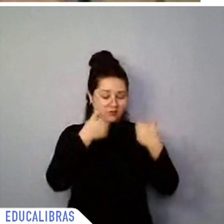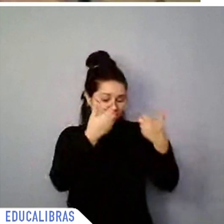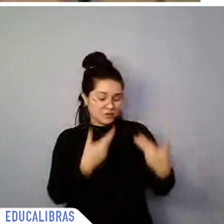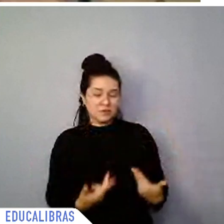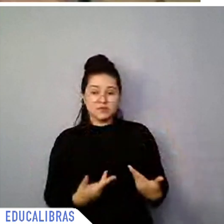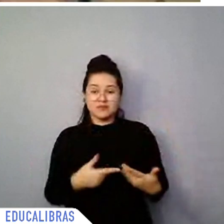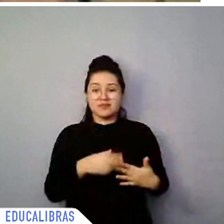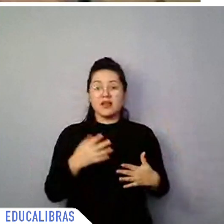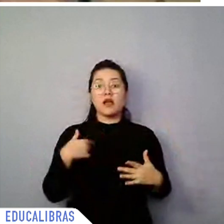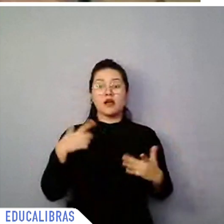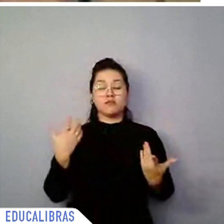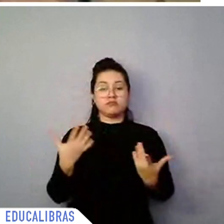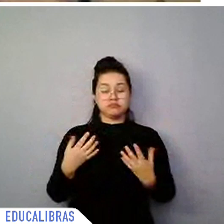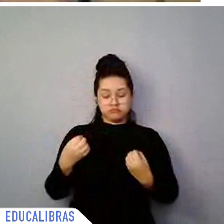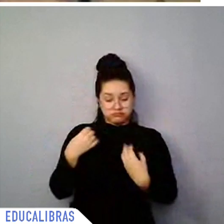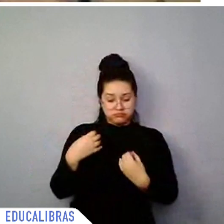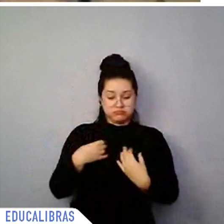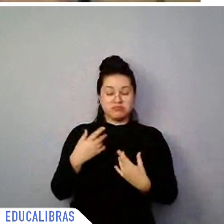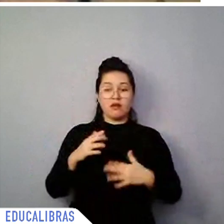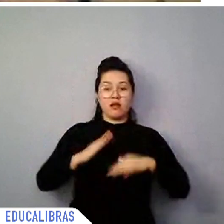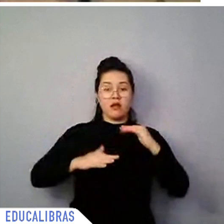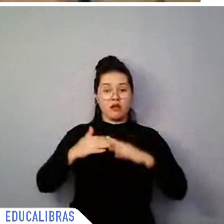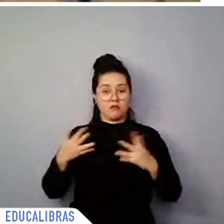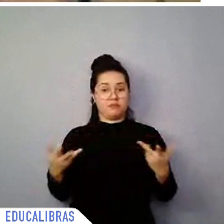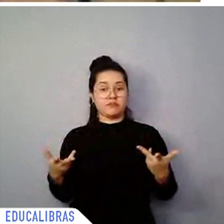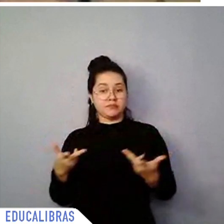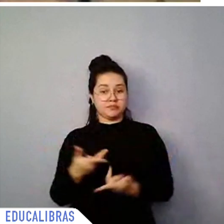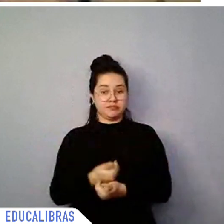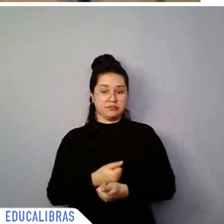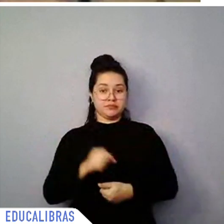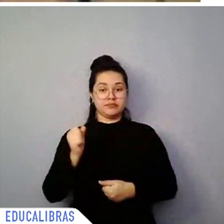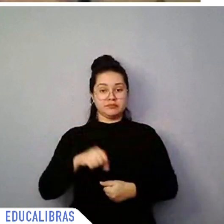talking about basic income, this is something I really